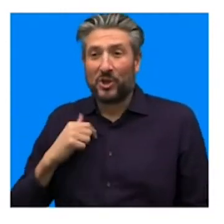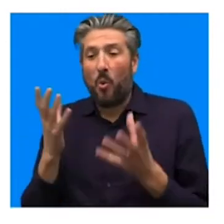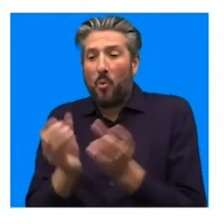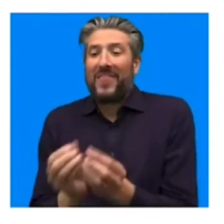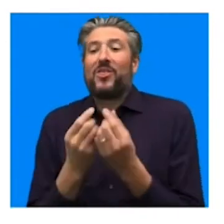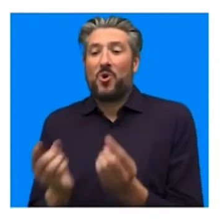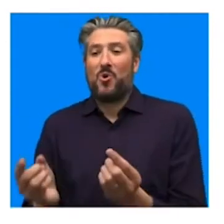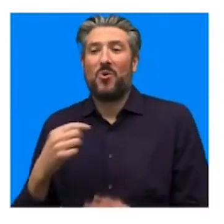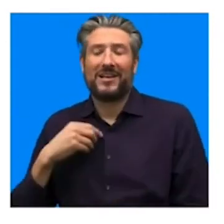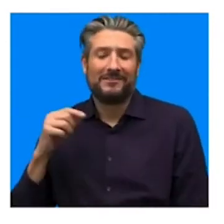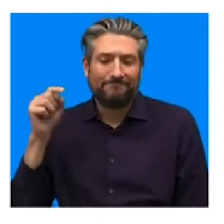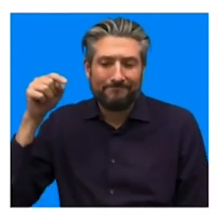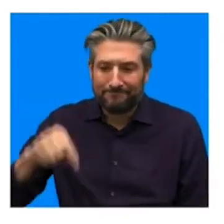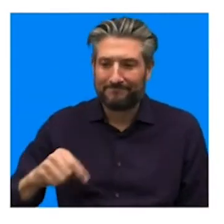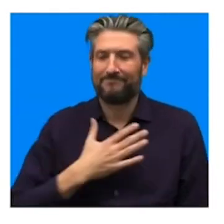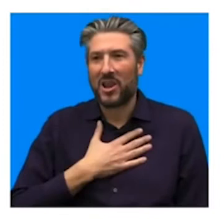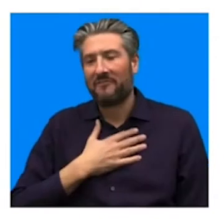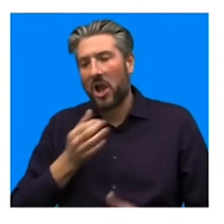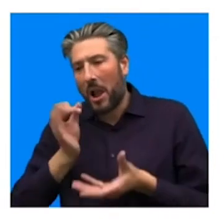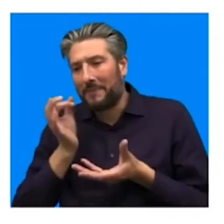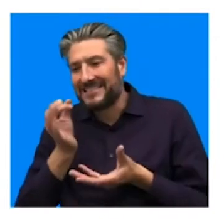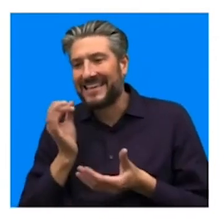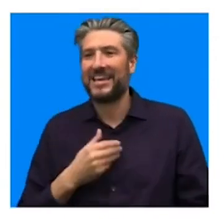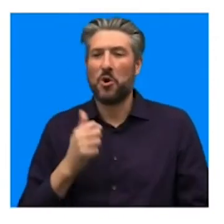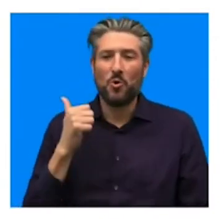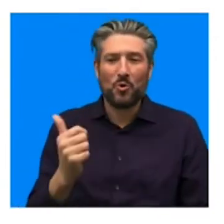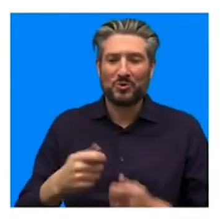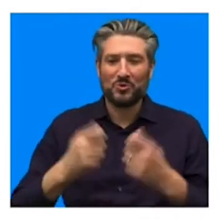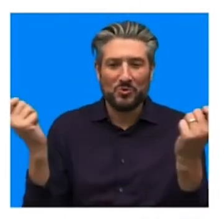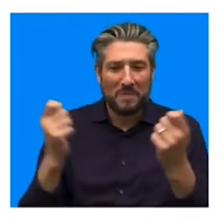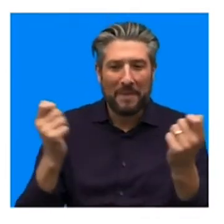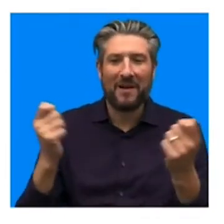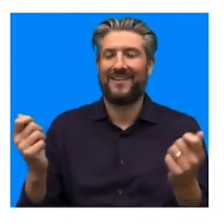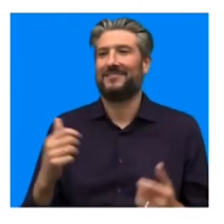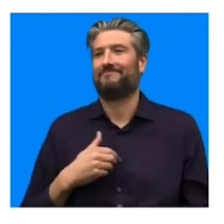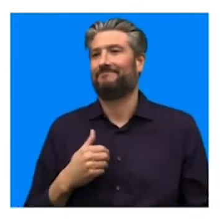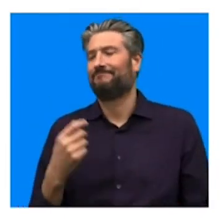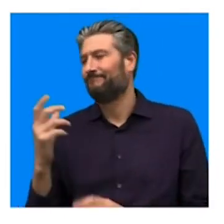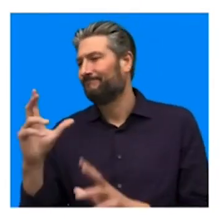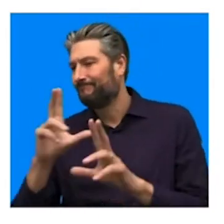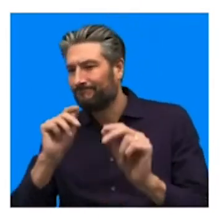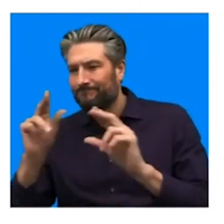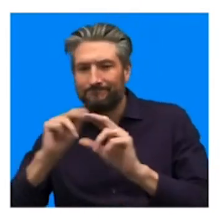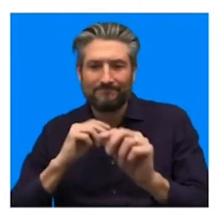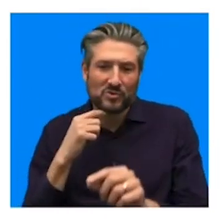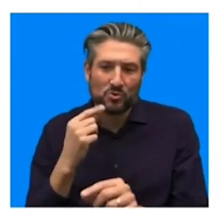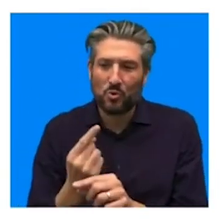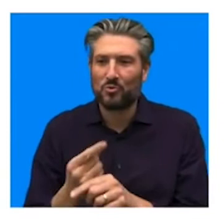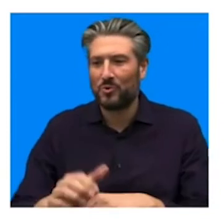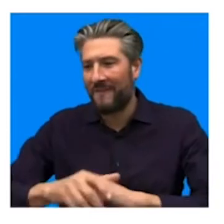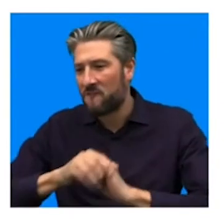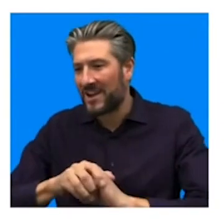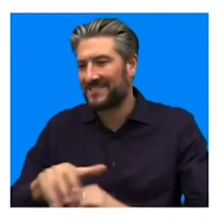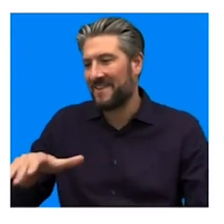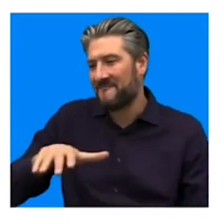cup of tea, a decent newspaper, and talking with my friends and family, of which you